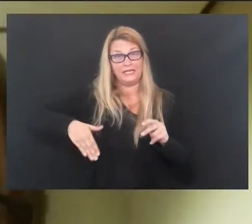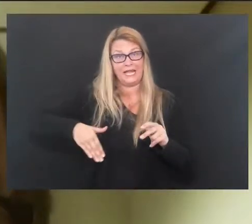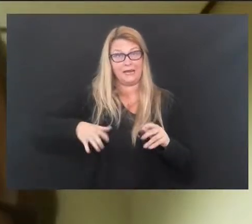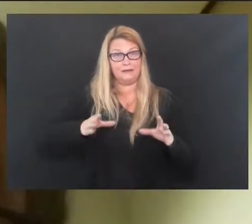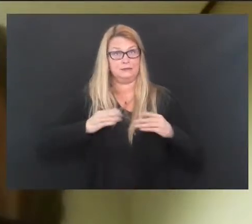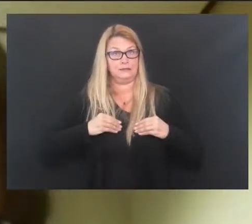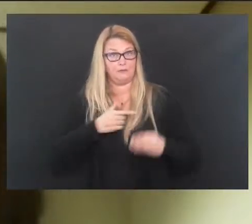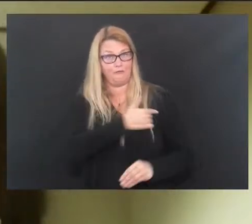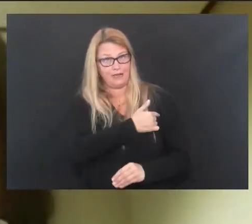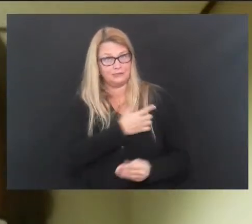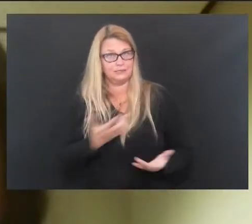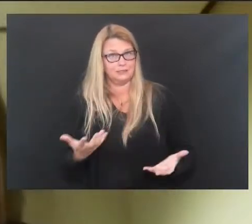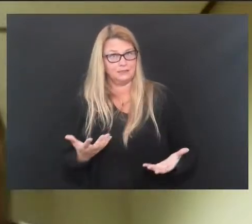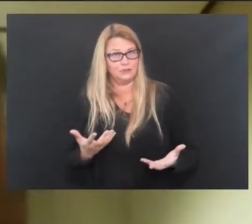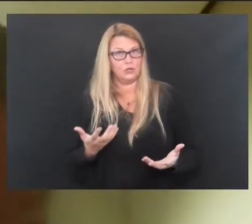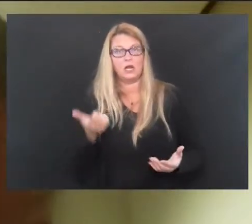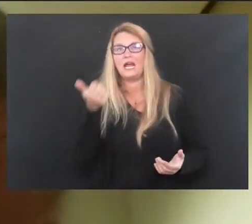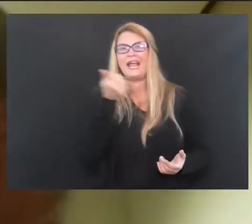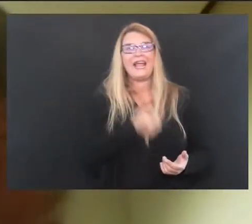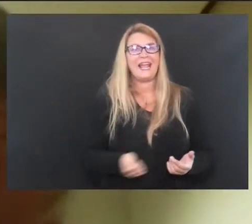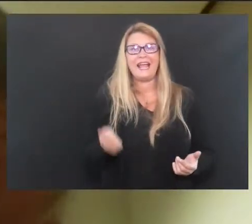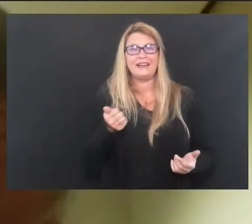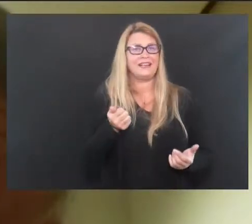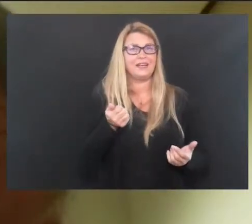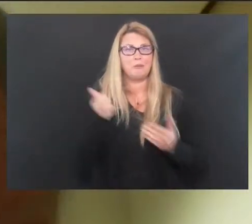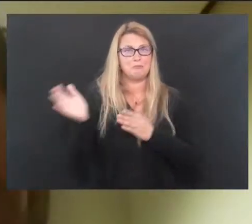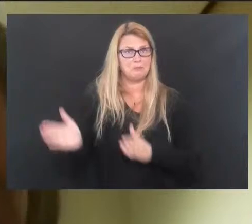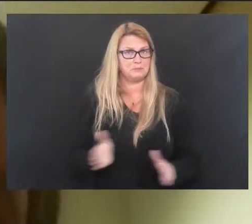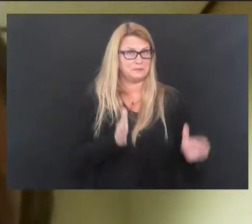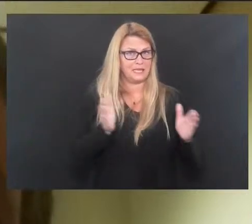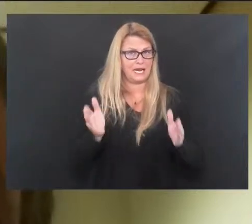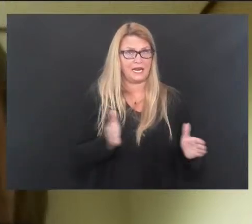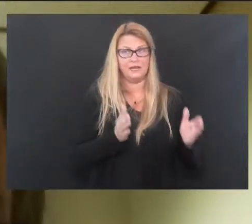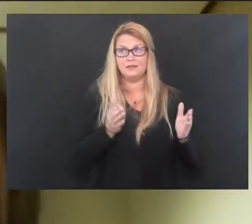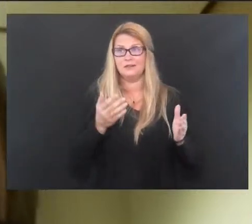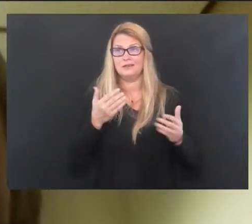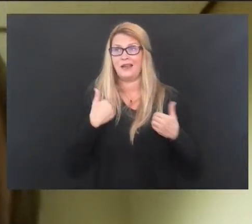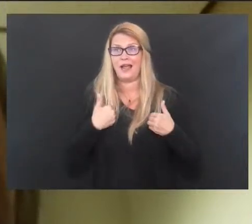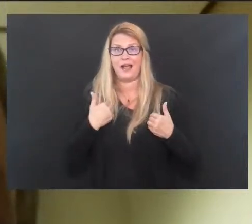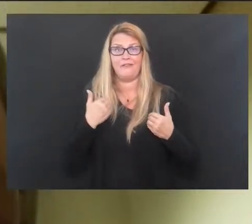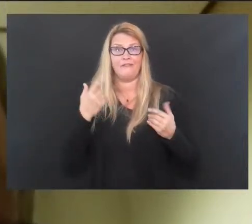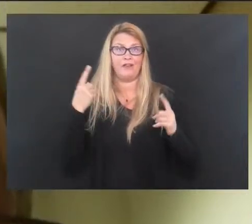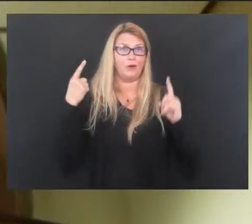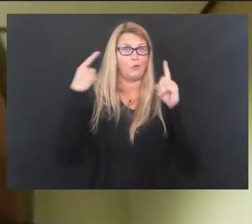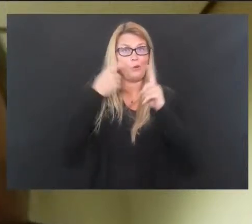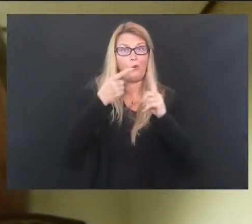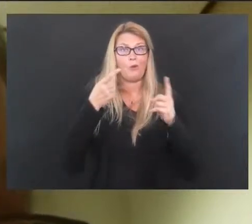state. Is there any thought to looking at incentives or other